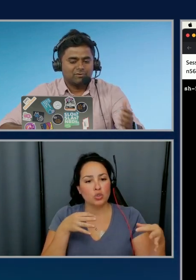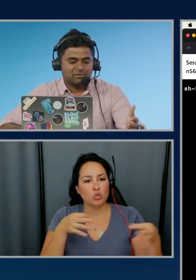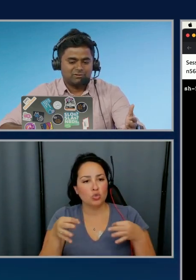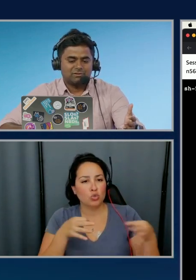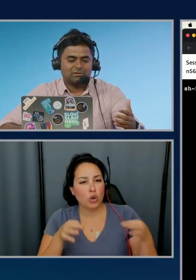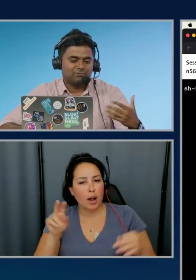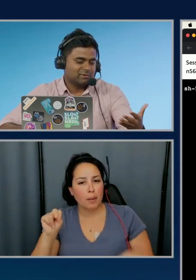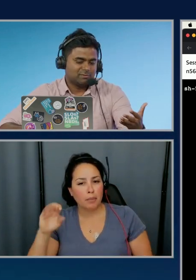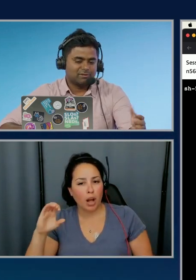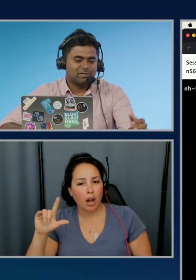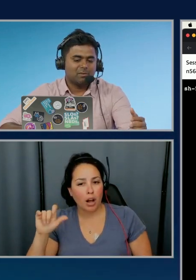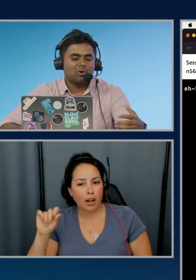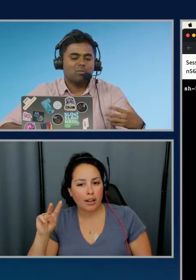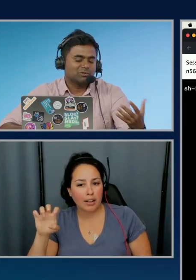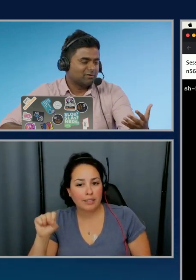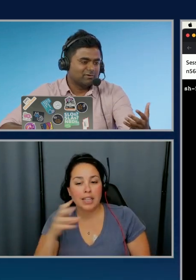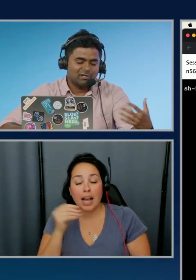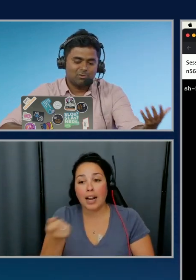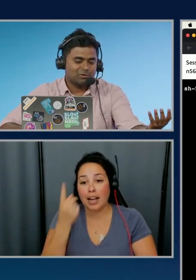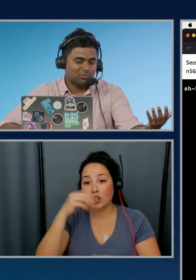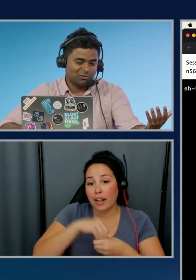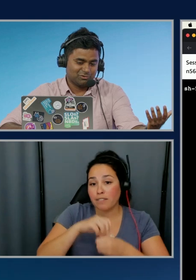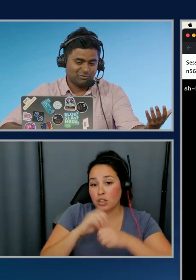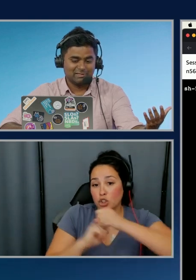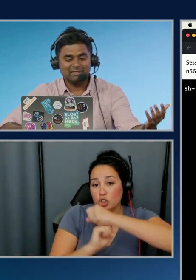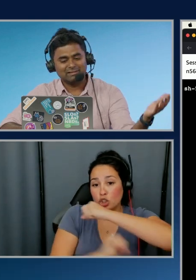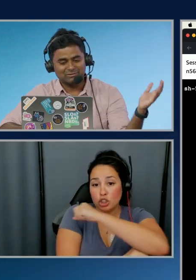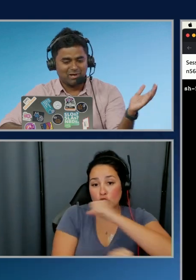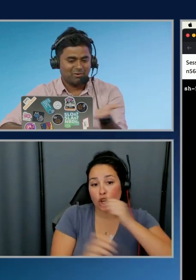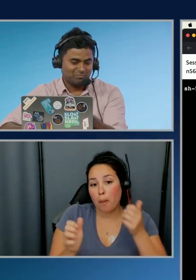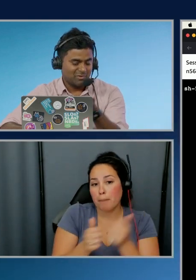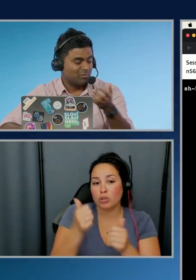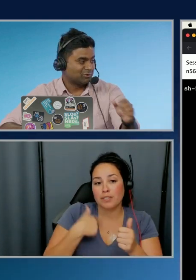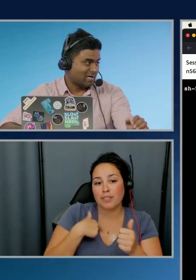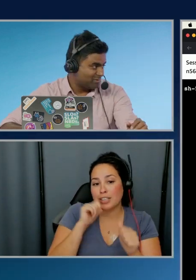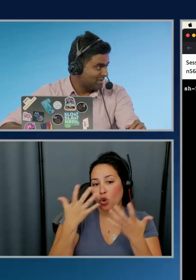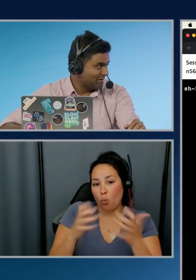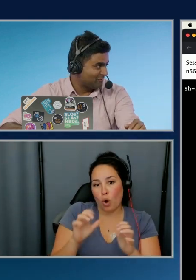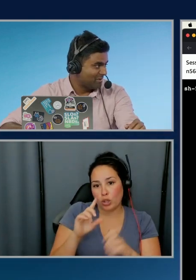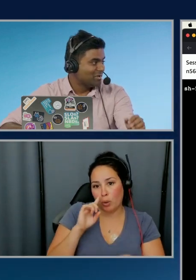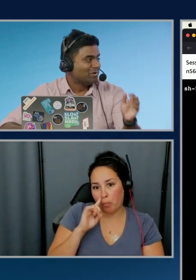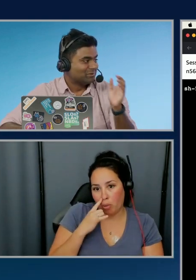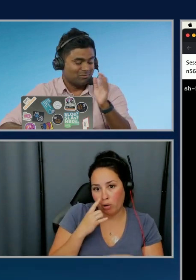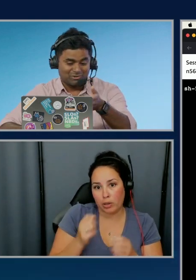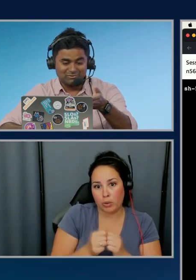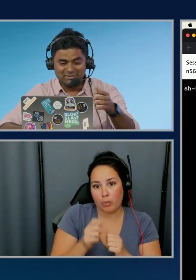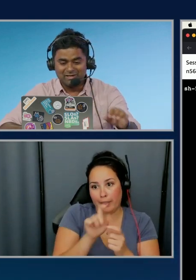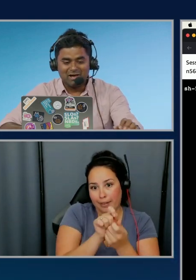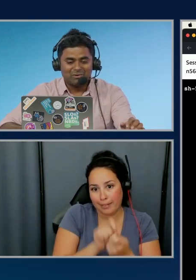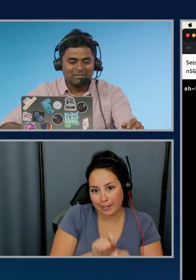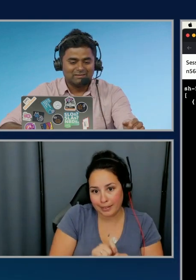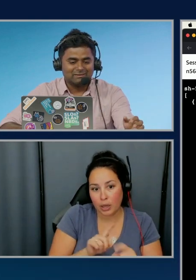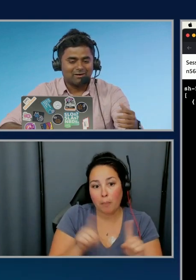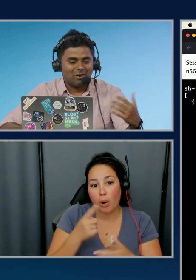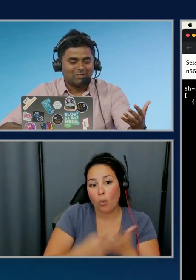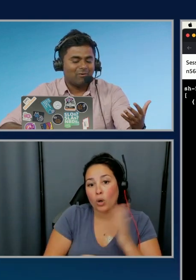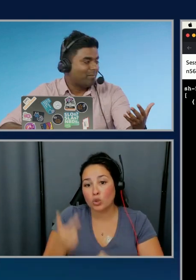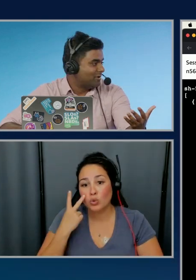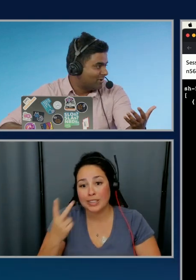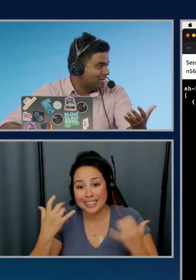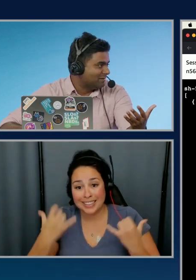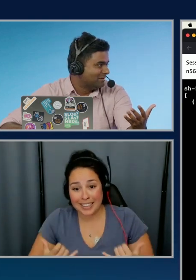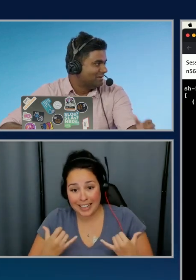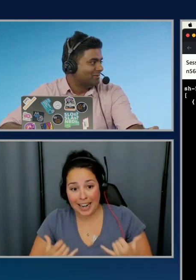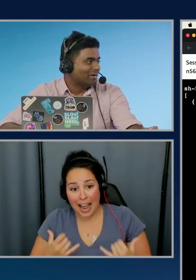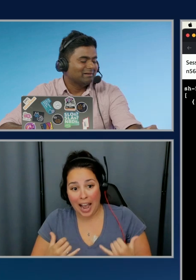the infrastructure for this particular demo, most of it, I don't want to bore you with the details. So I have bootstrapped it ahead of time. So what you will see now is an enclave up